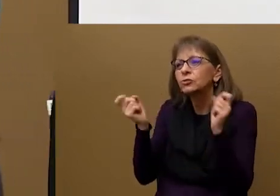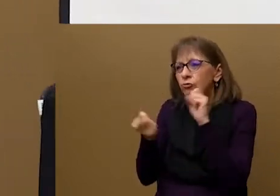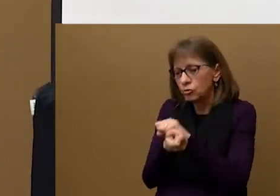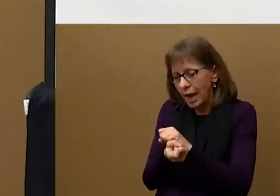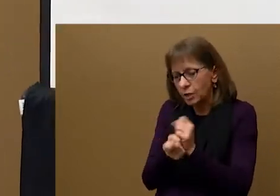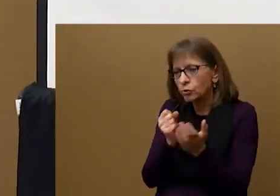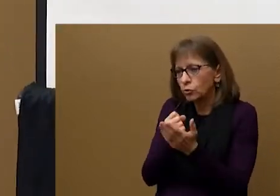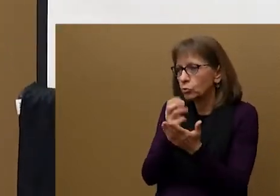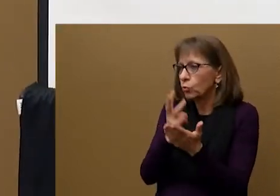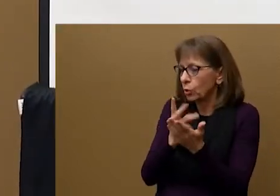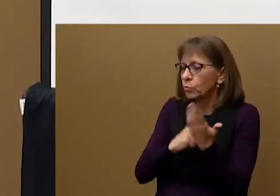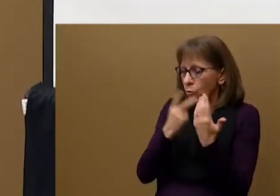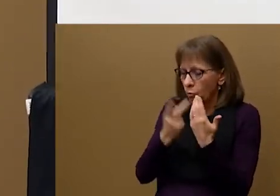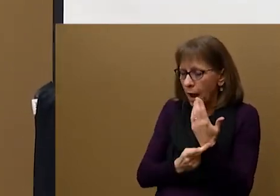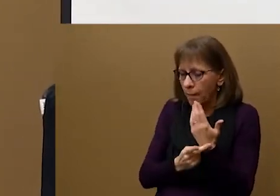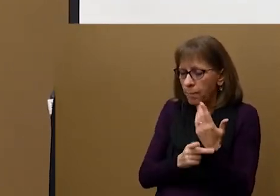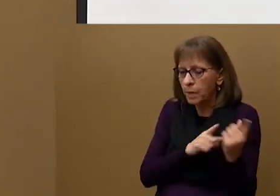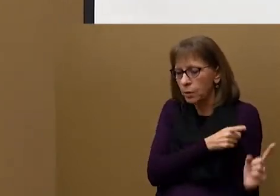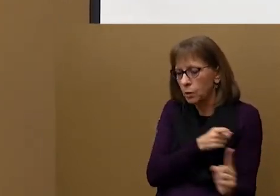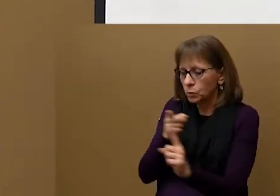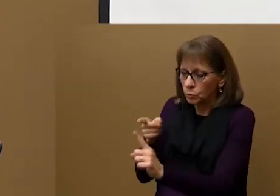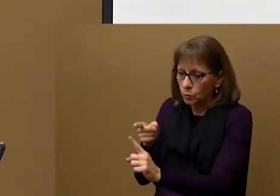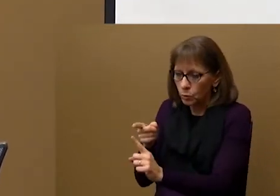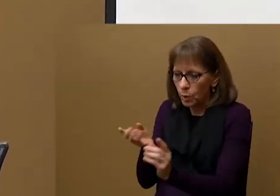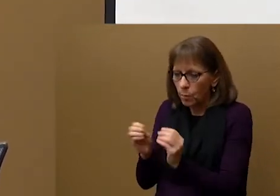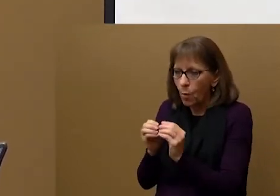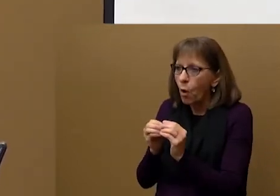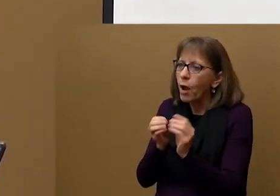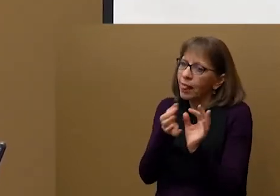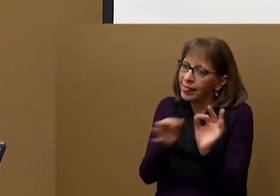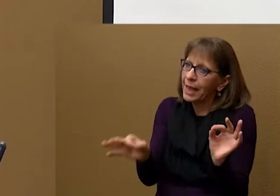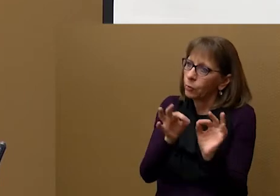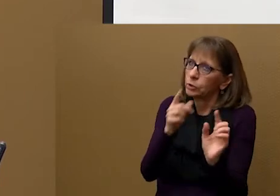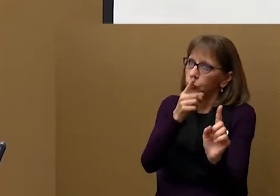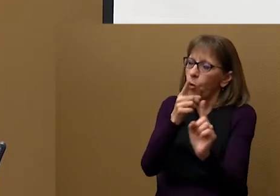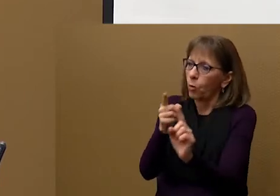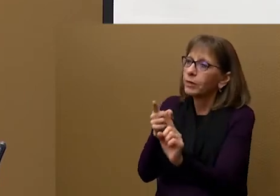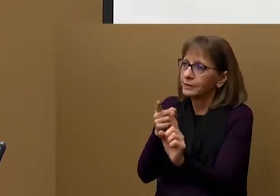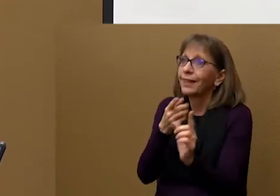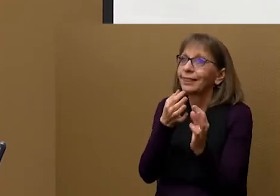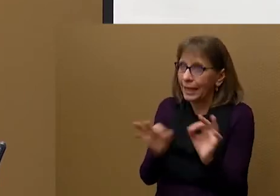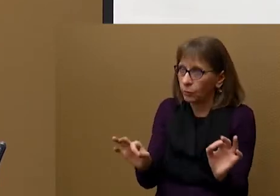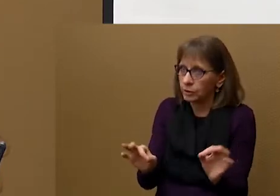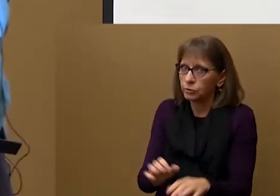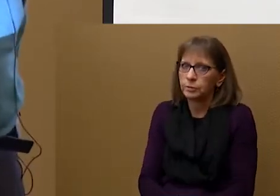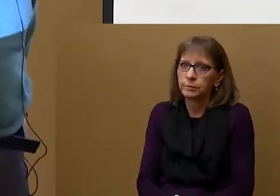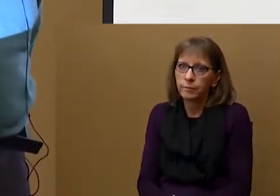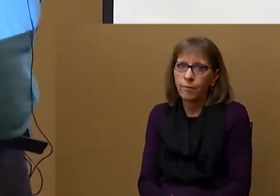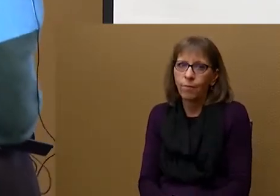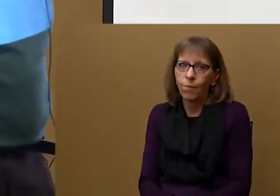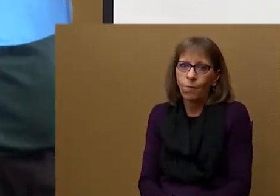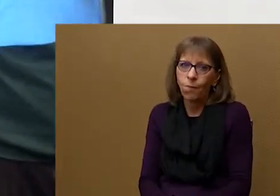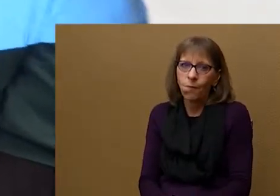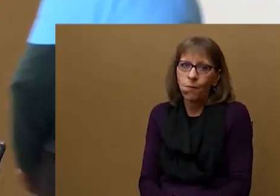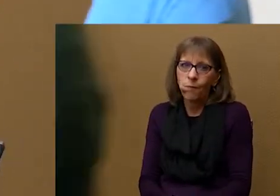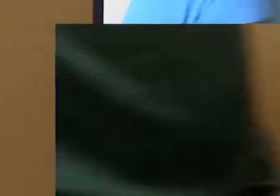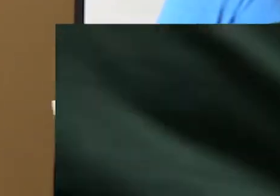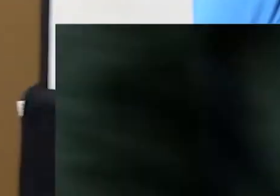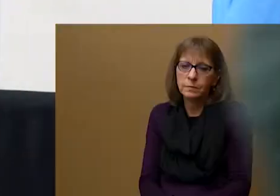moved a lot social work wise within our program towards more language-based goals.